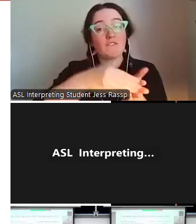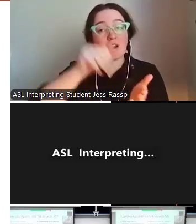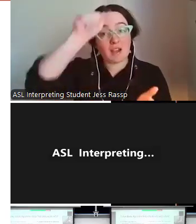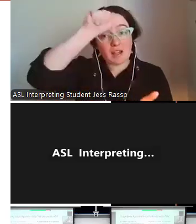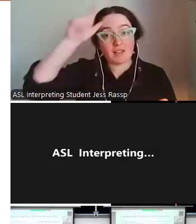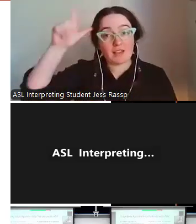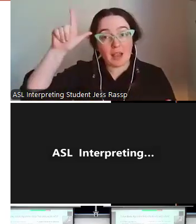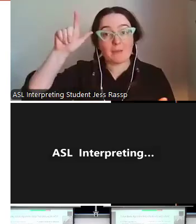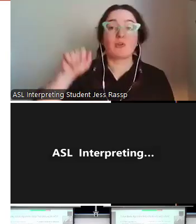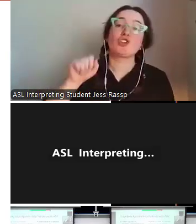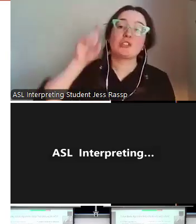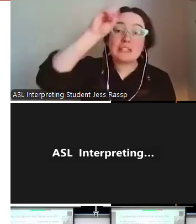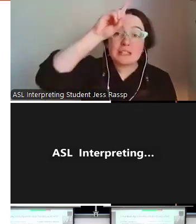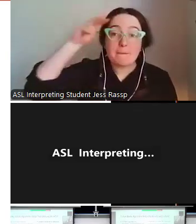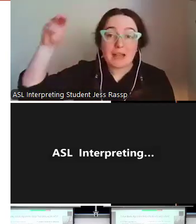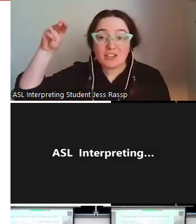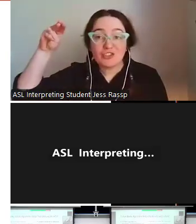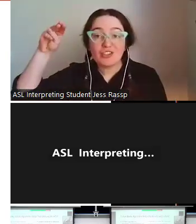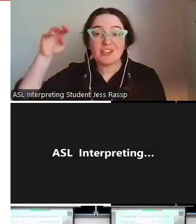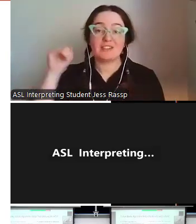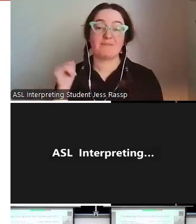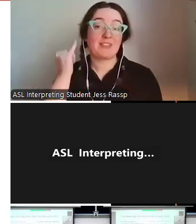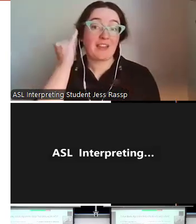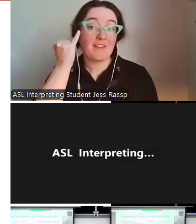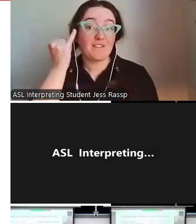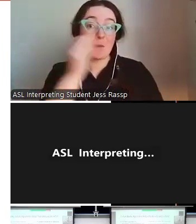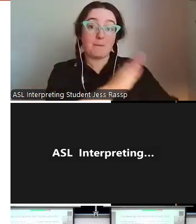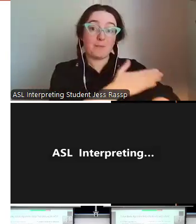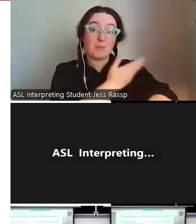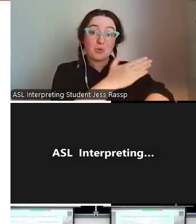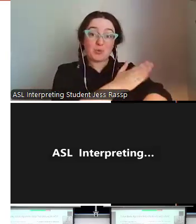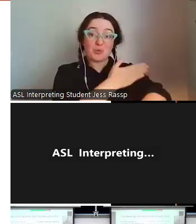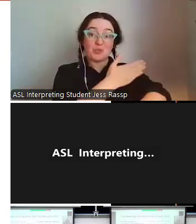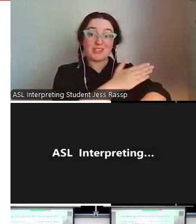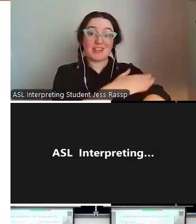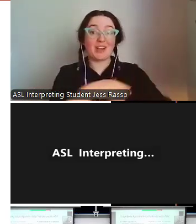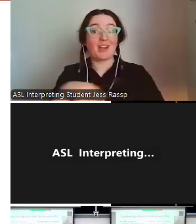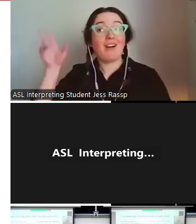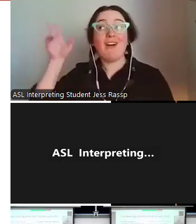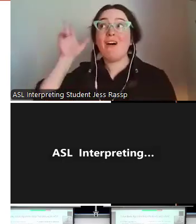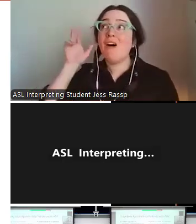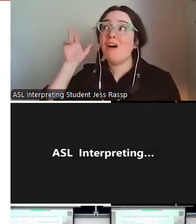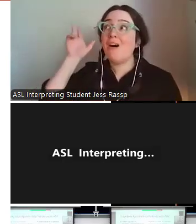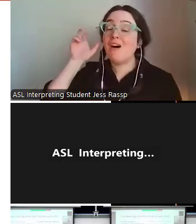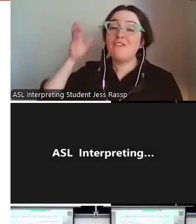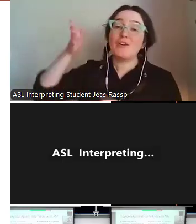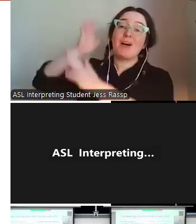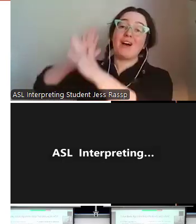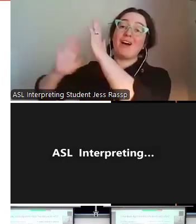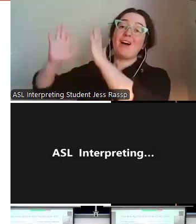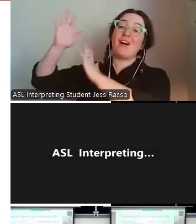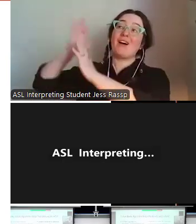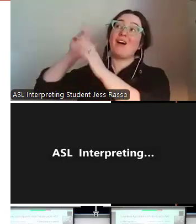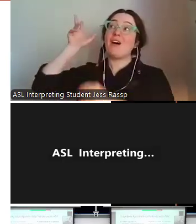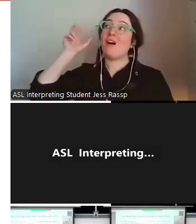you play them music back from when like they were in their prime, right? When they still had that,